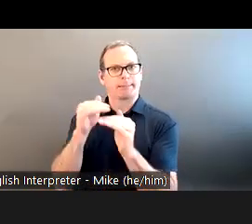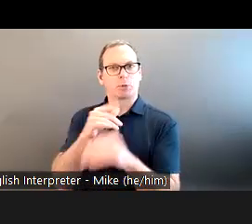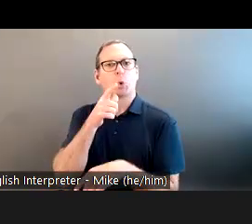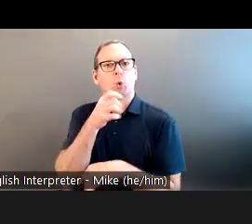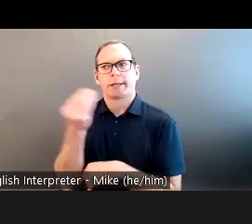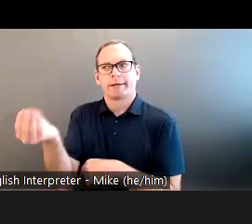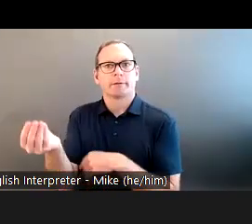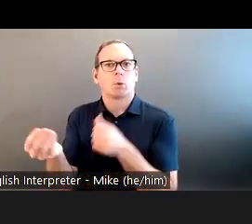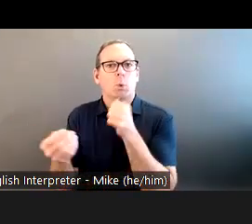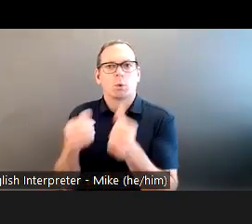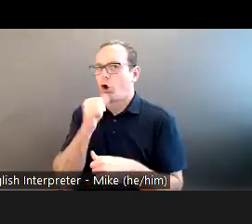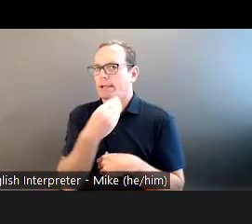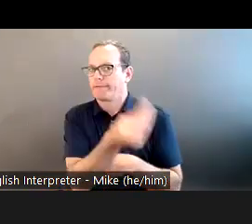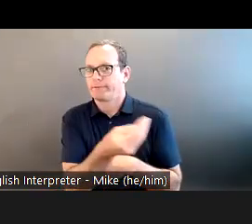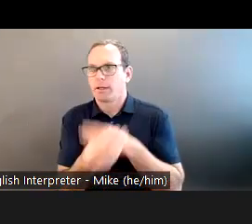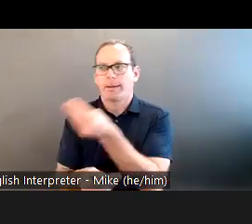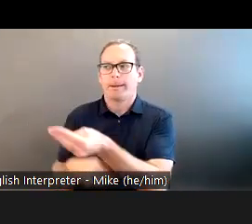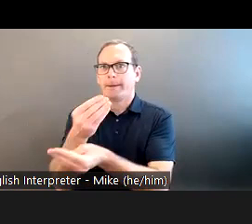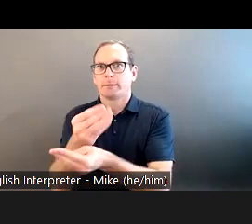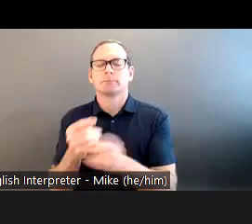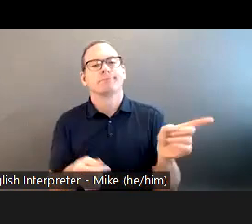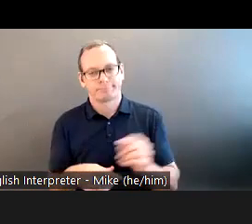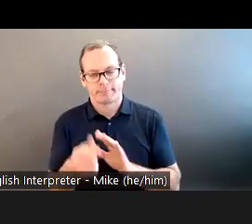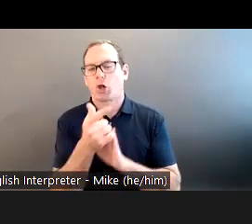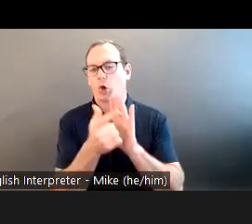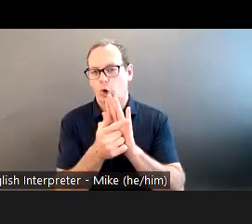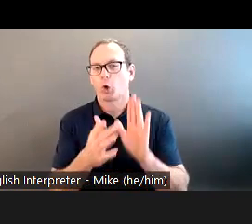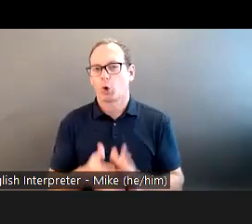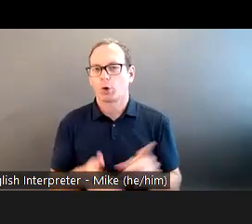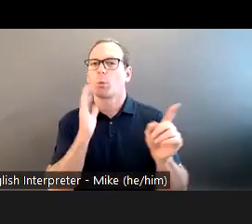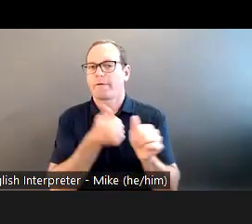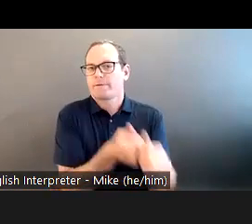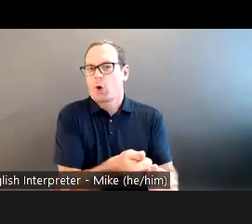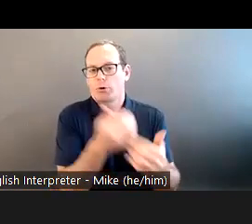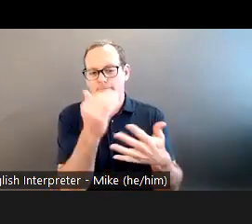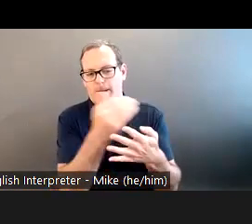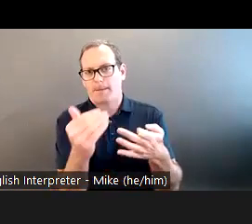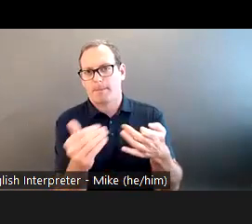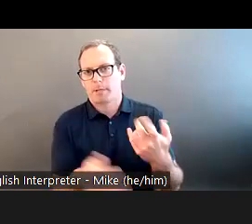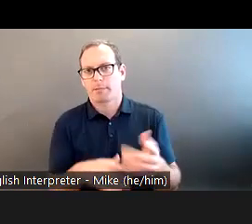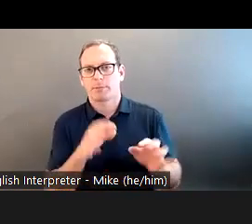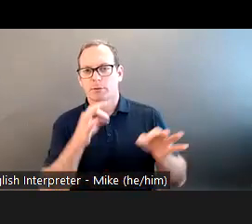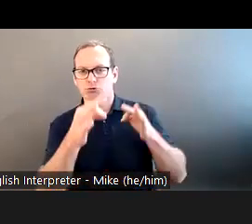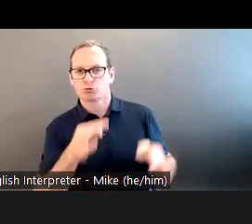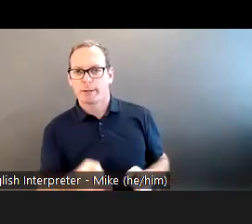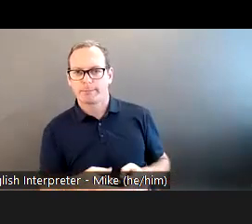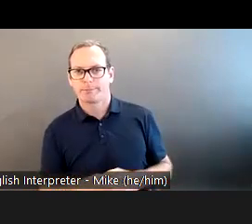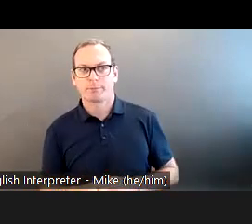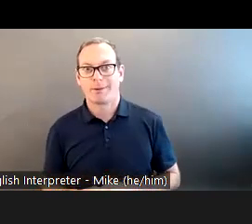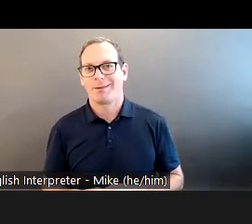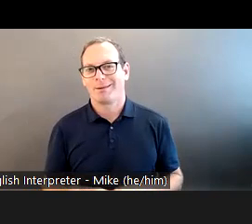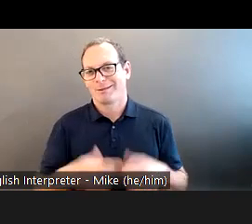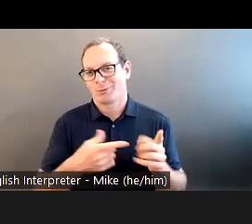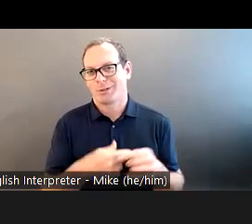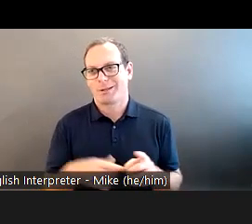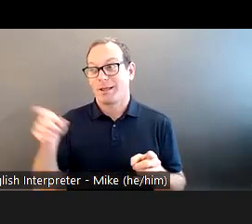you. So the lawyer is going to follow whatever's in their contract and whatever they were authorized to do. You're not going to be able to trick them into sharing